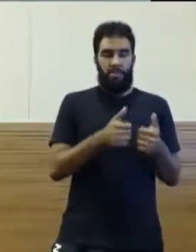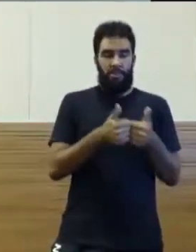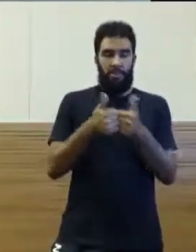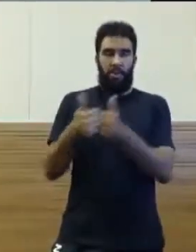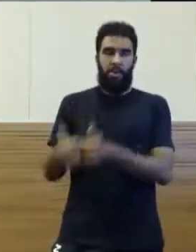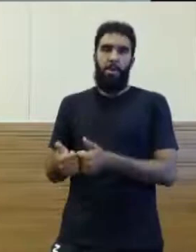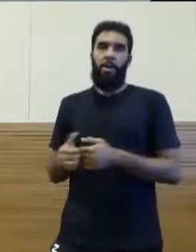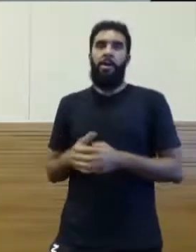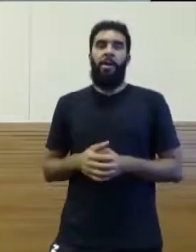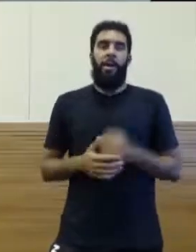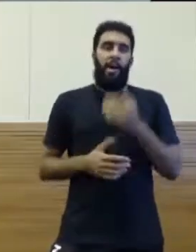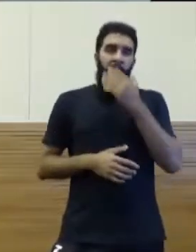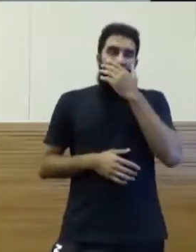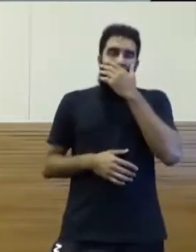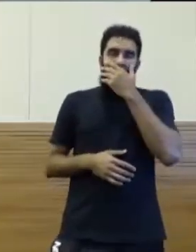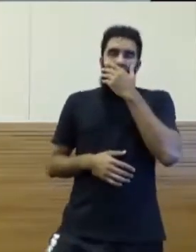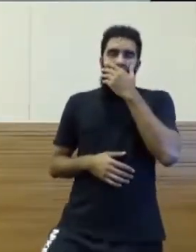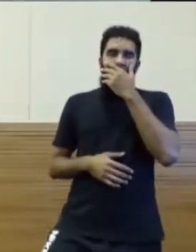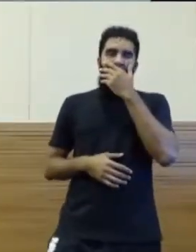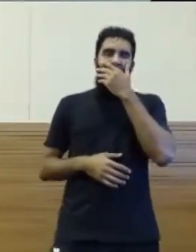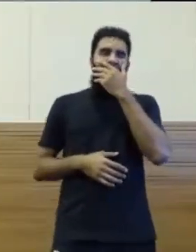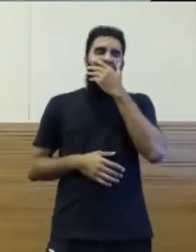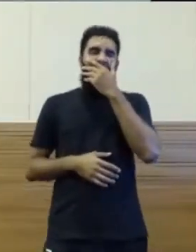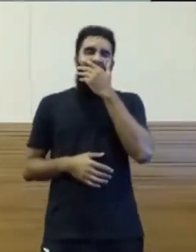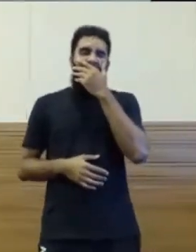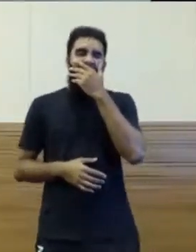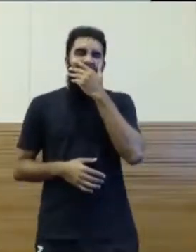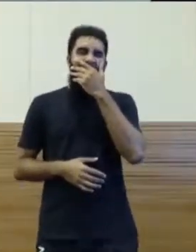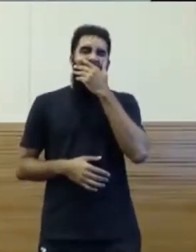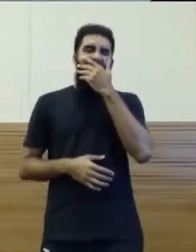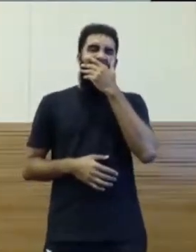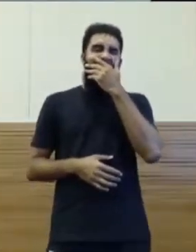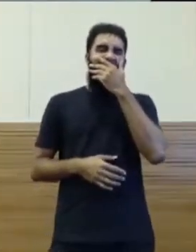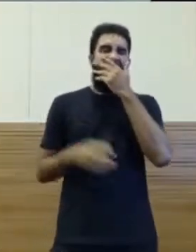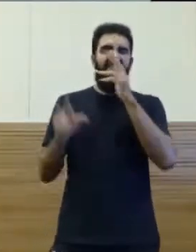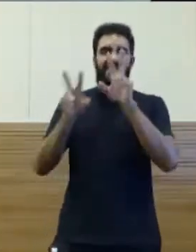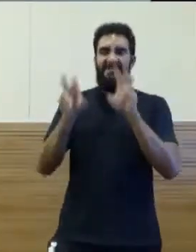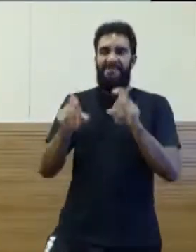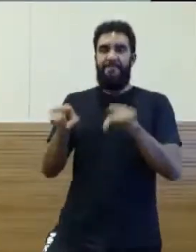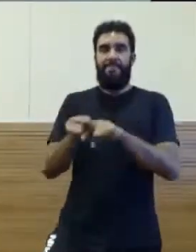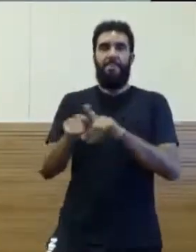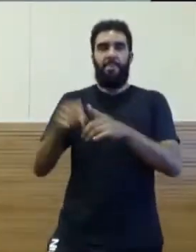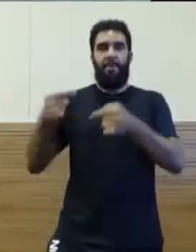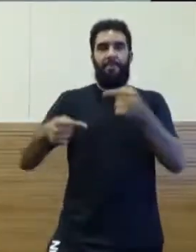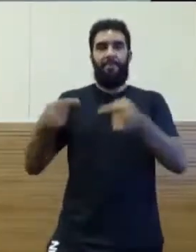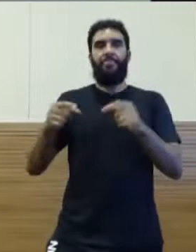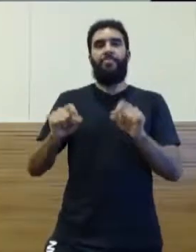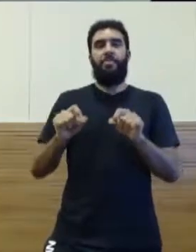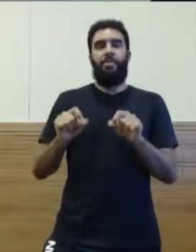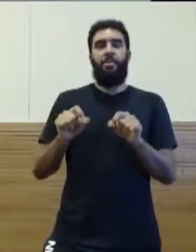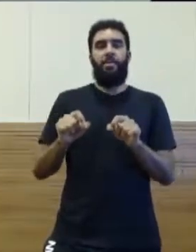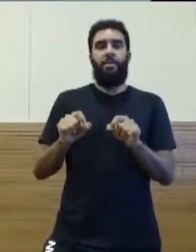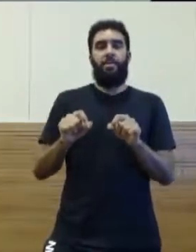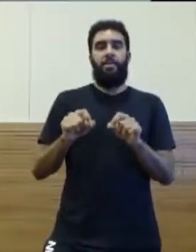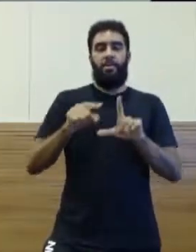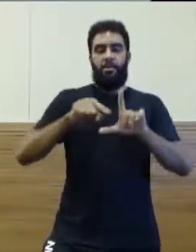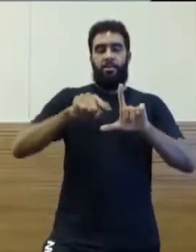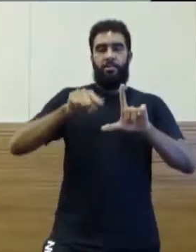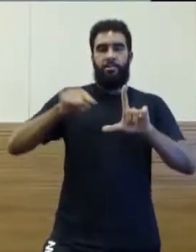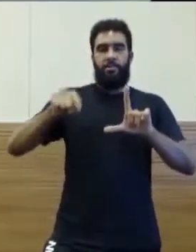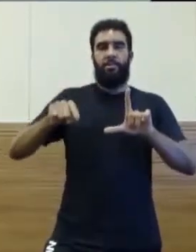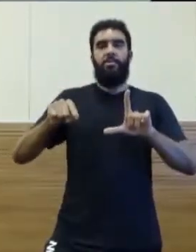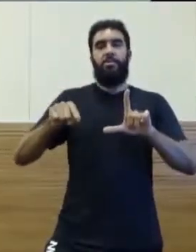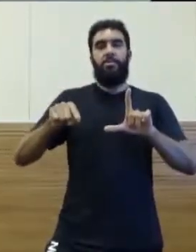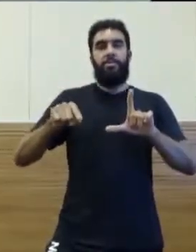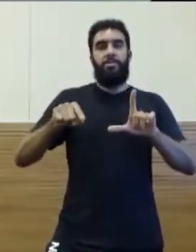with the follow-up. And one of the themes is that we only put environmental indicators